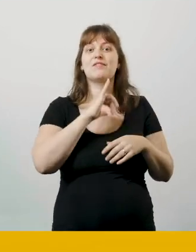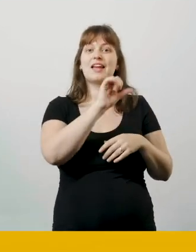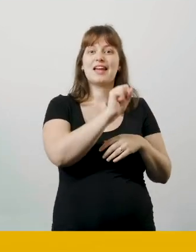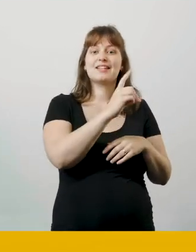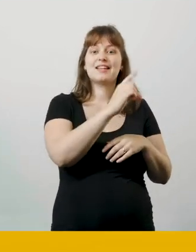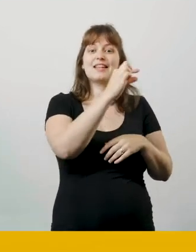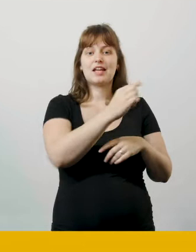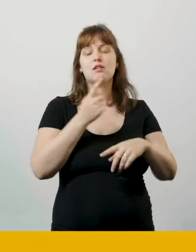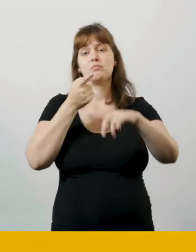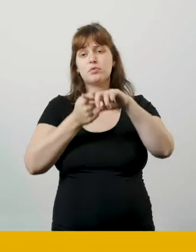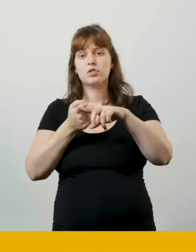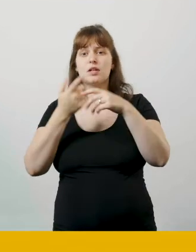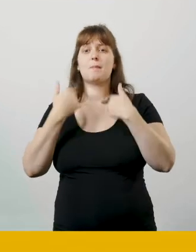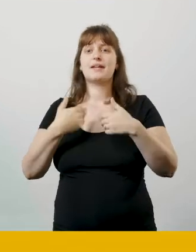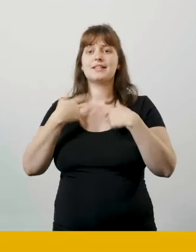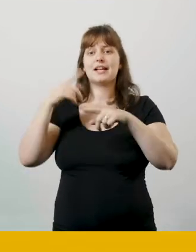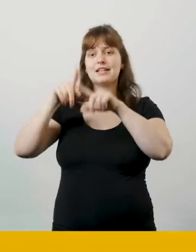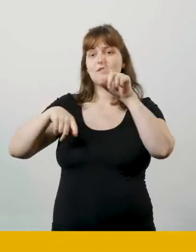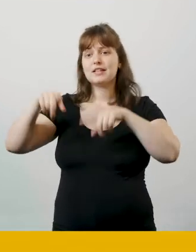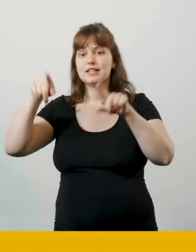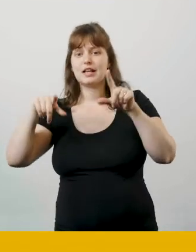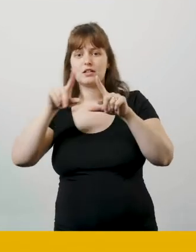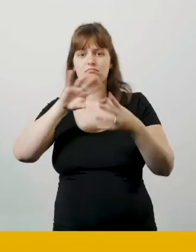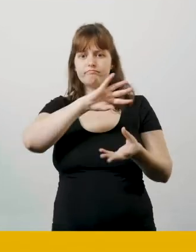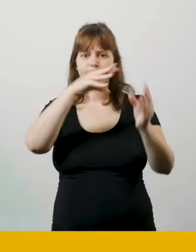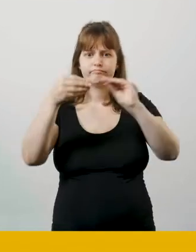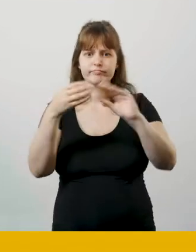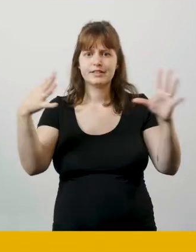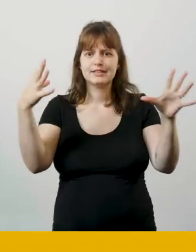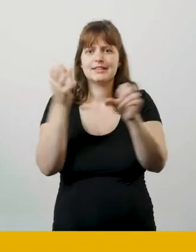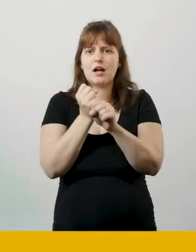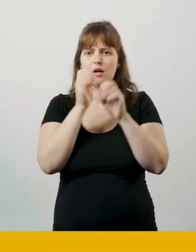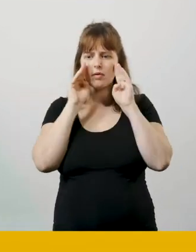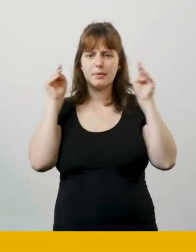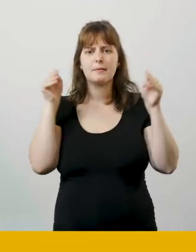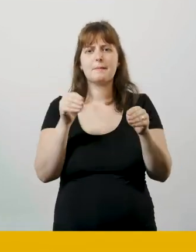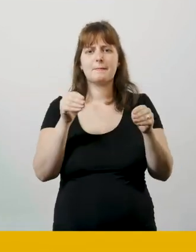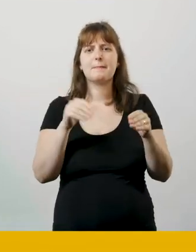human diversity design-driven approach.